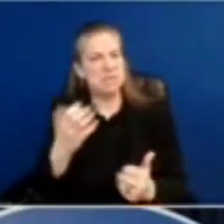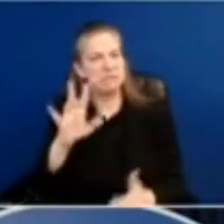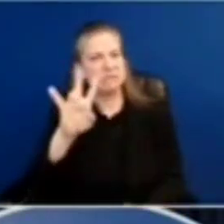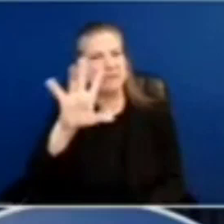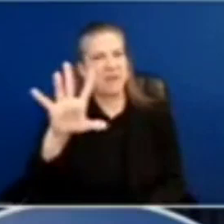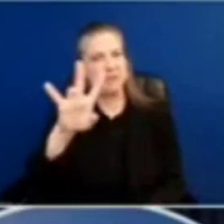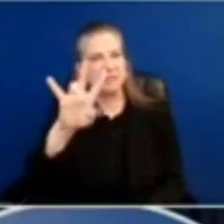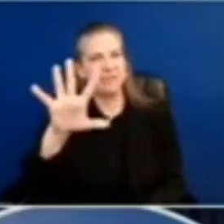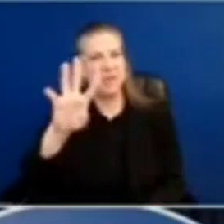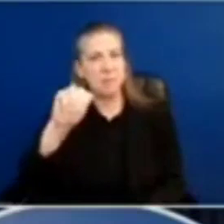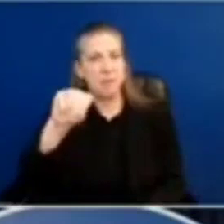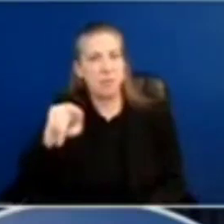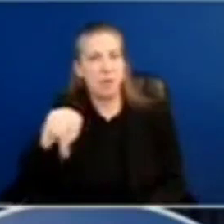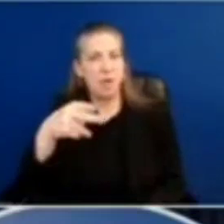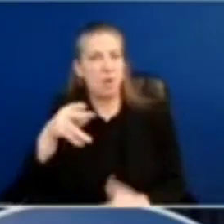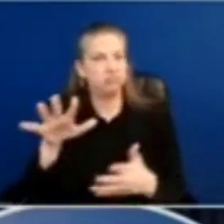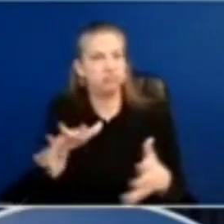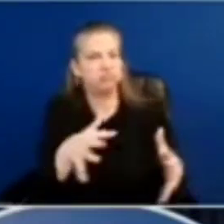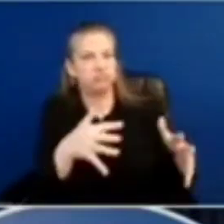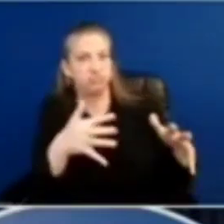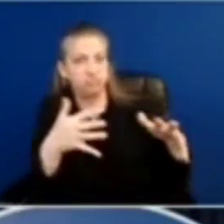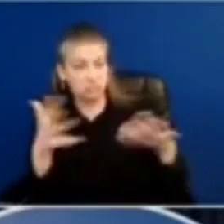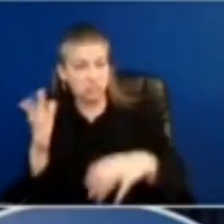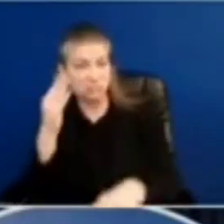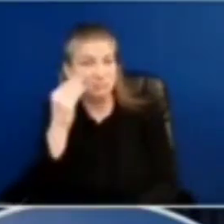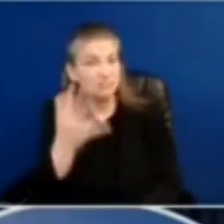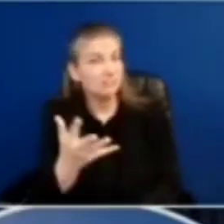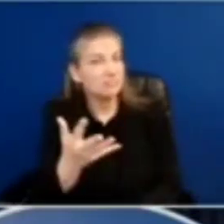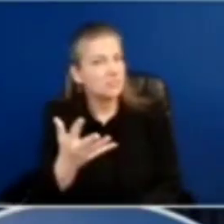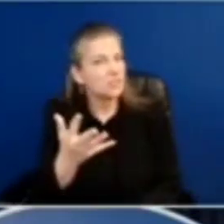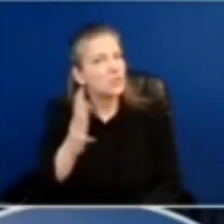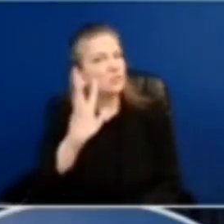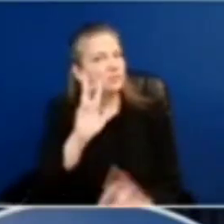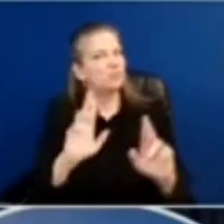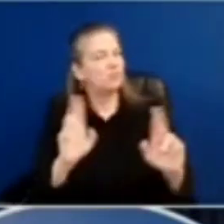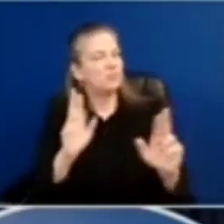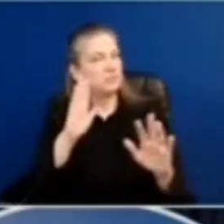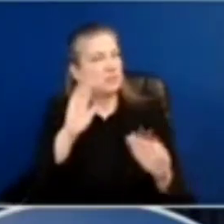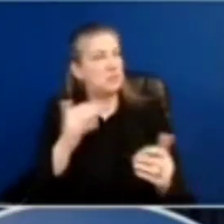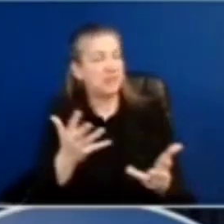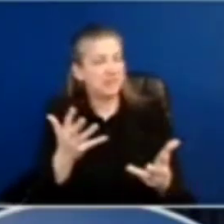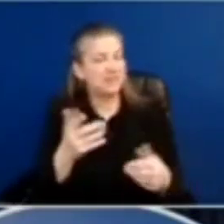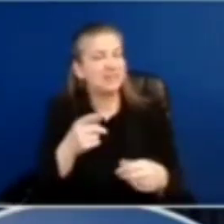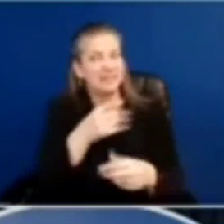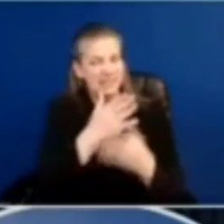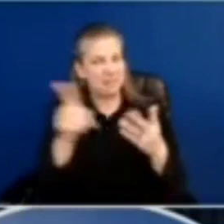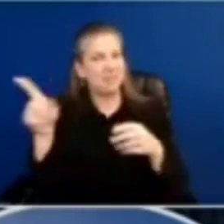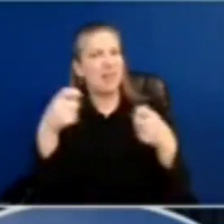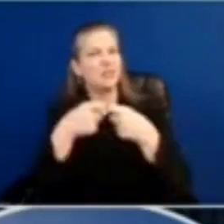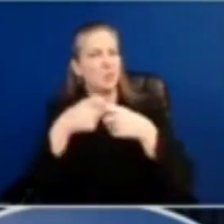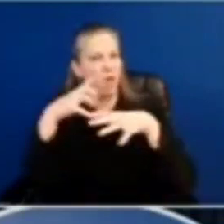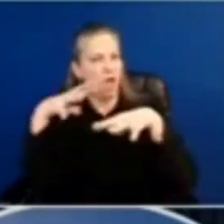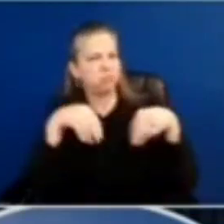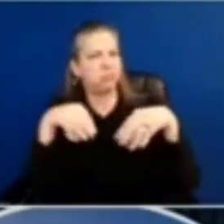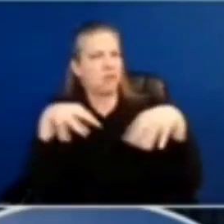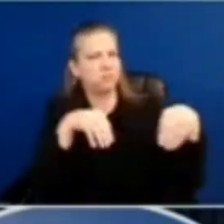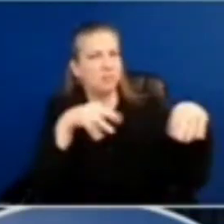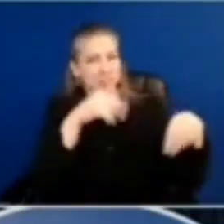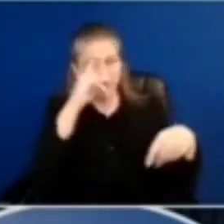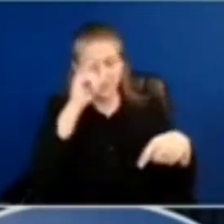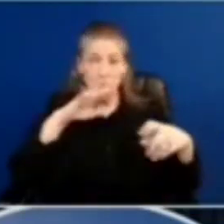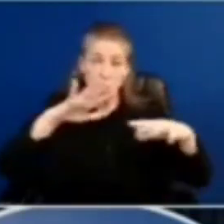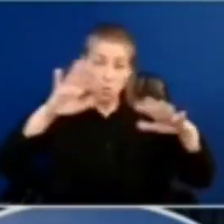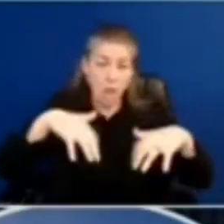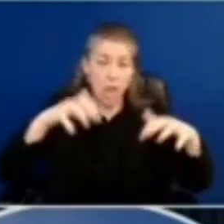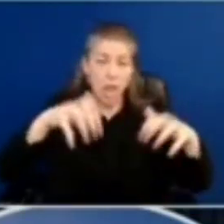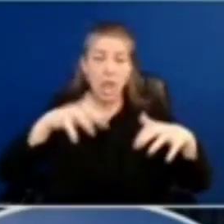75 miles an hour. So people ought to expect that areas will lose power as well with this amount of rain and this amount